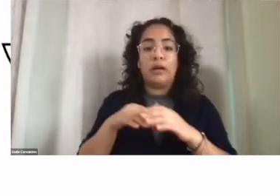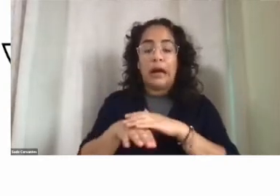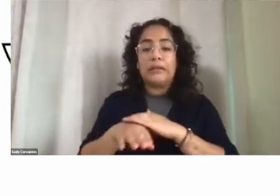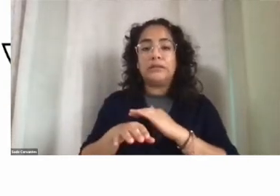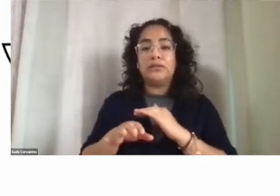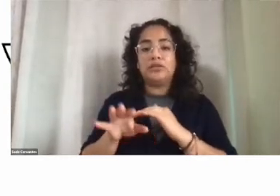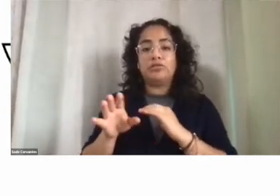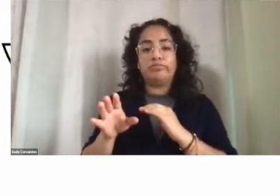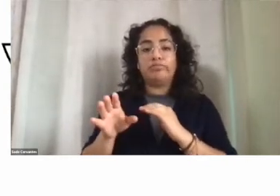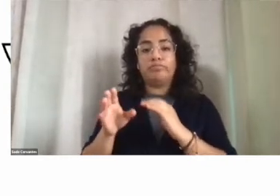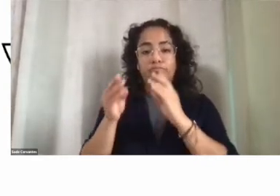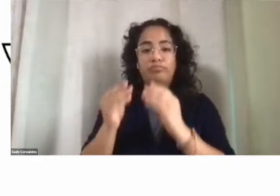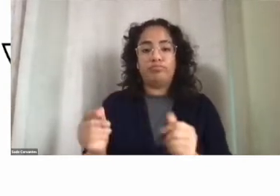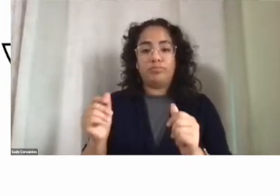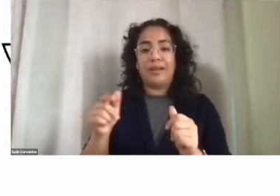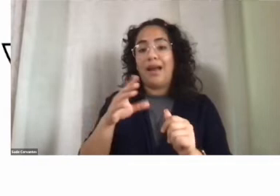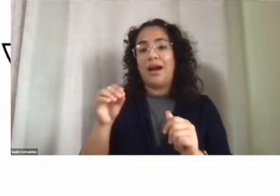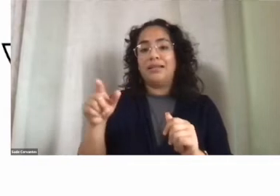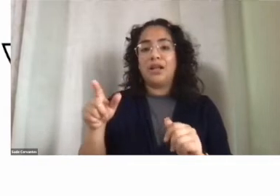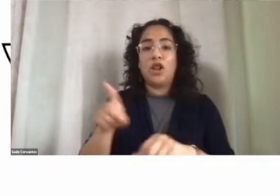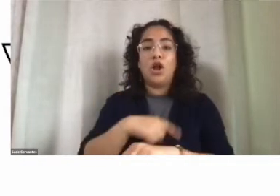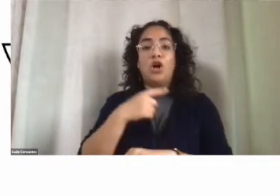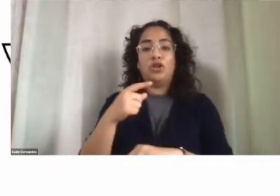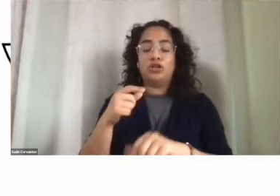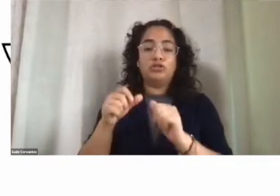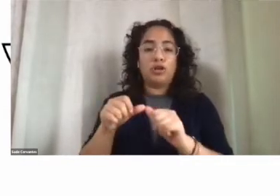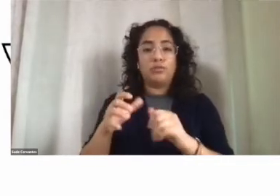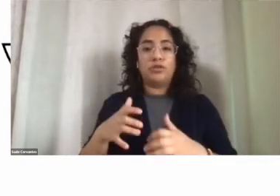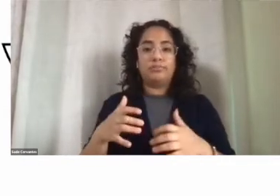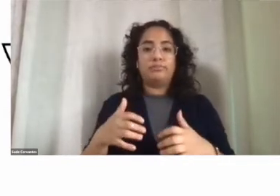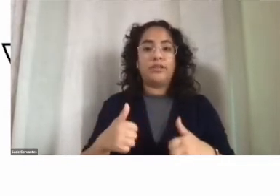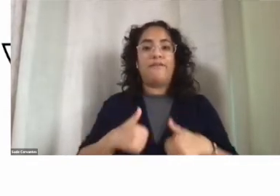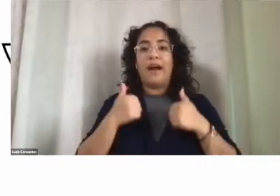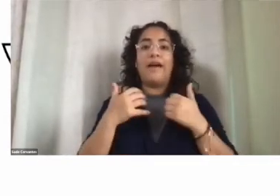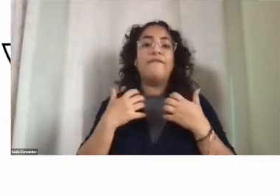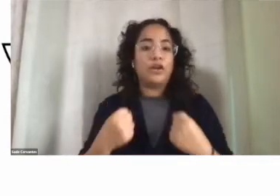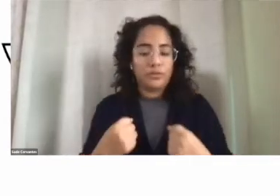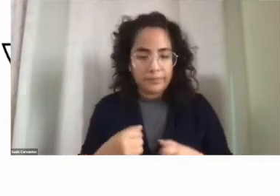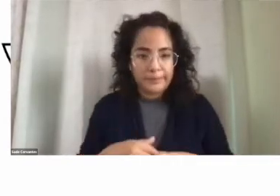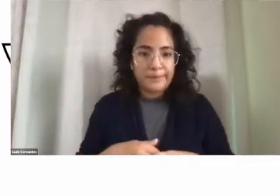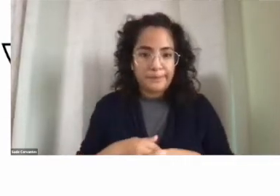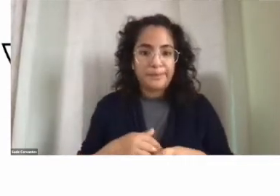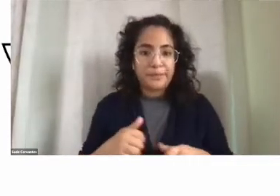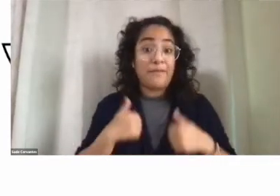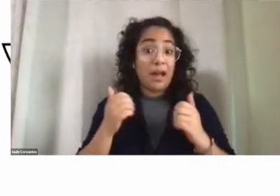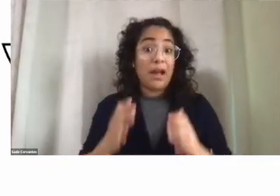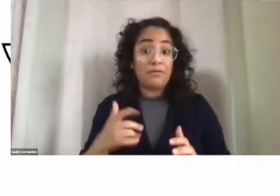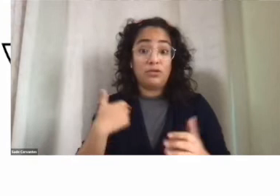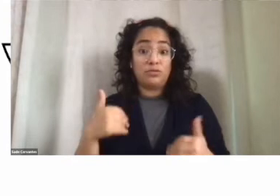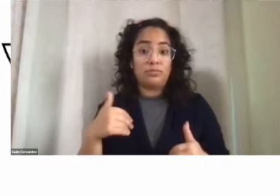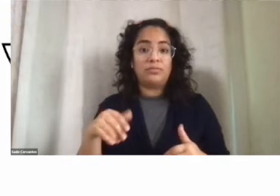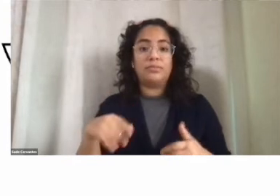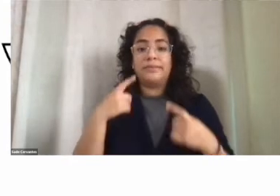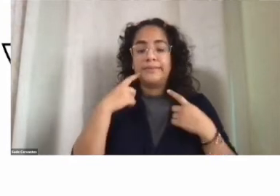treatment. And he's a long-term survivor, so he really needed that Paxlovid, and eventually got it from